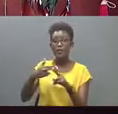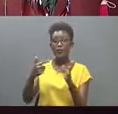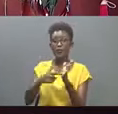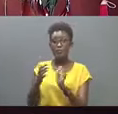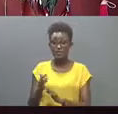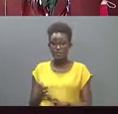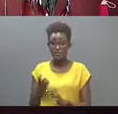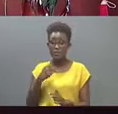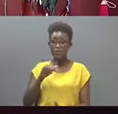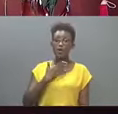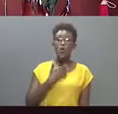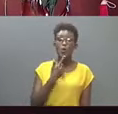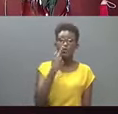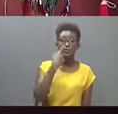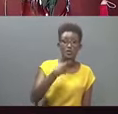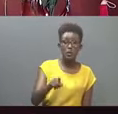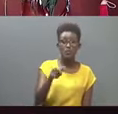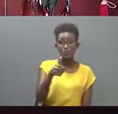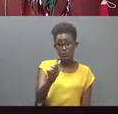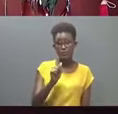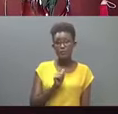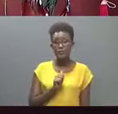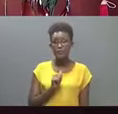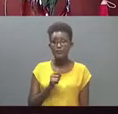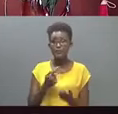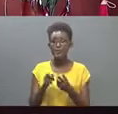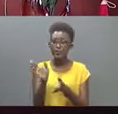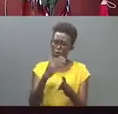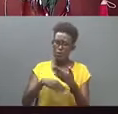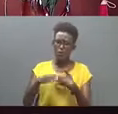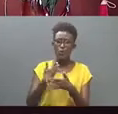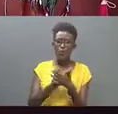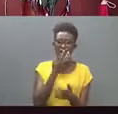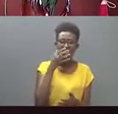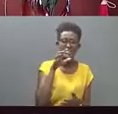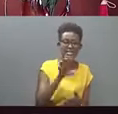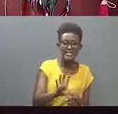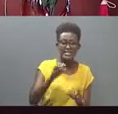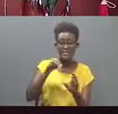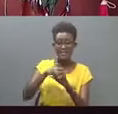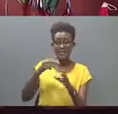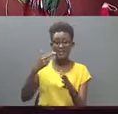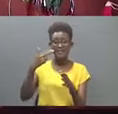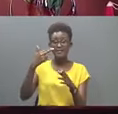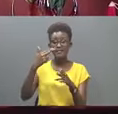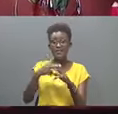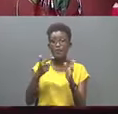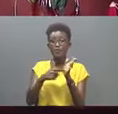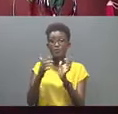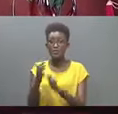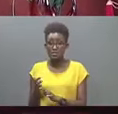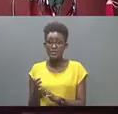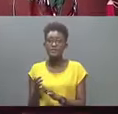In the name of Jesus, I want to announce to you, those curses in the name of Jesus,